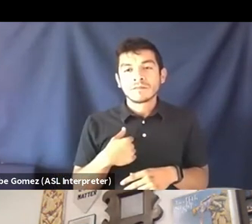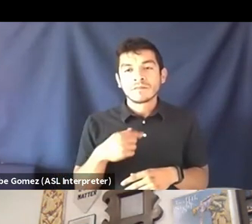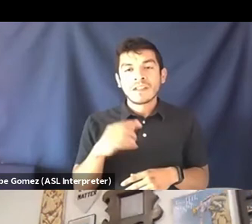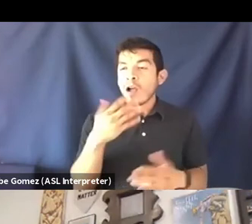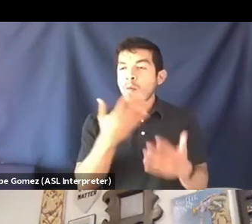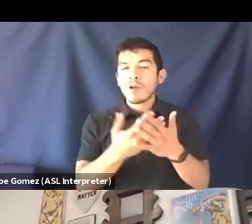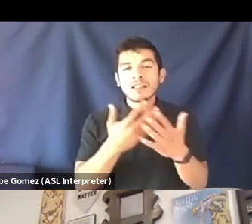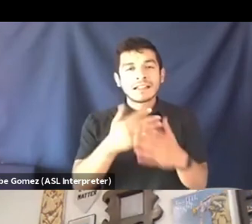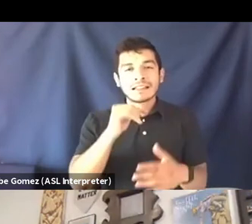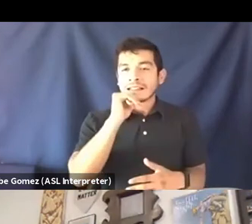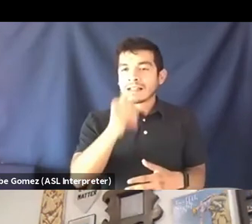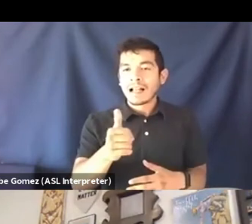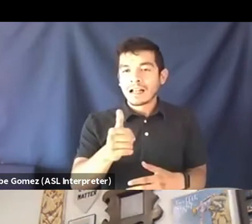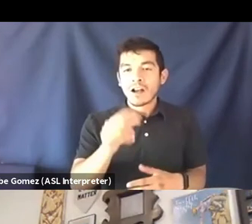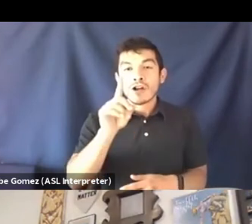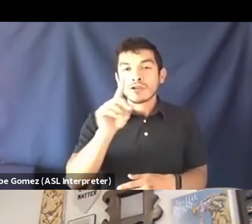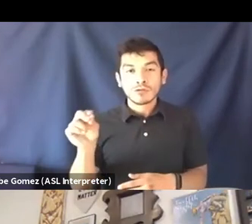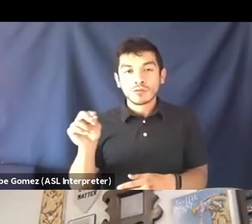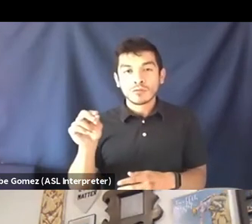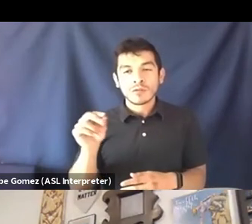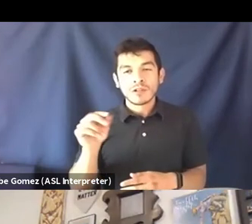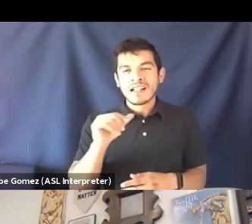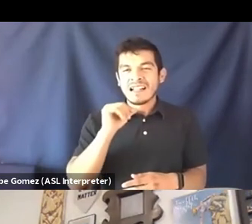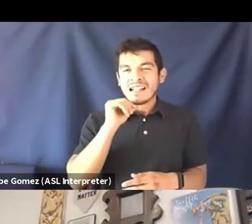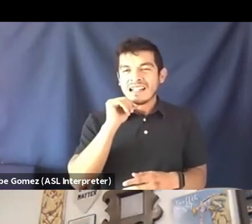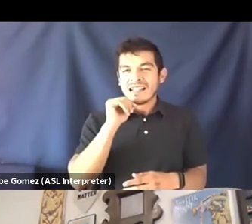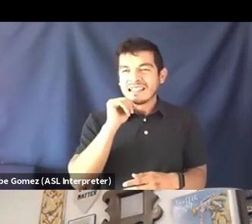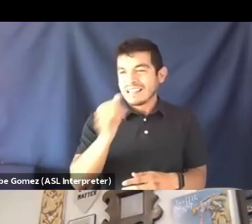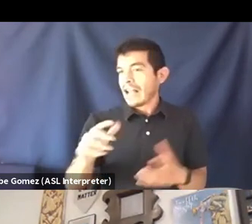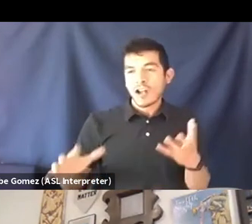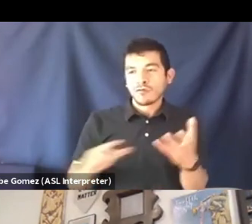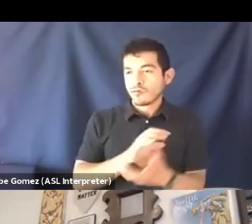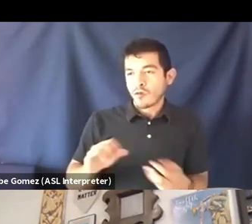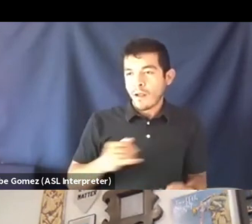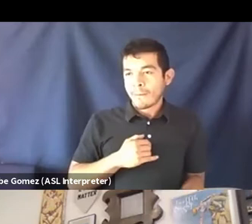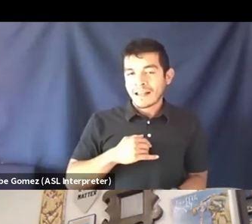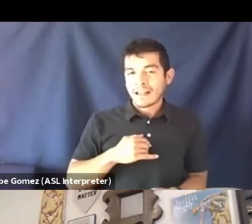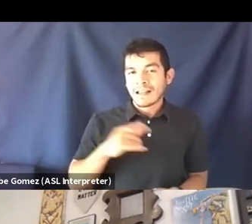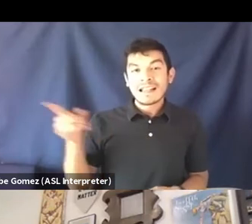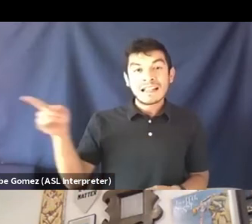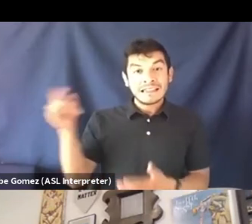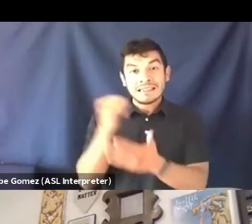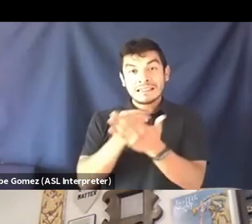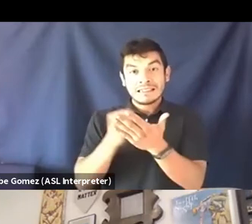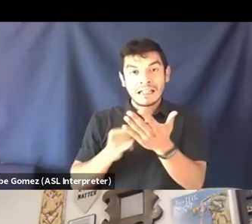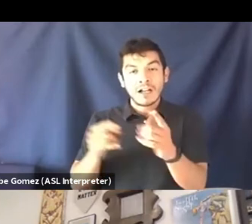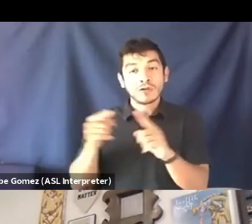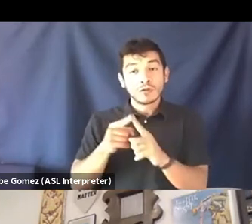Prison did not do to me what it was designed to do. It might